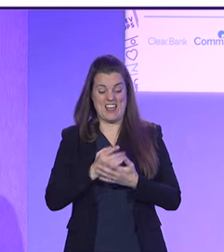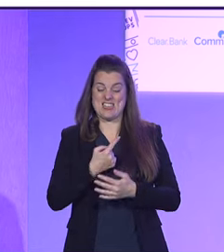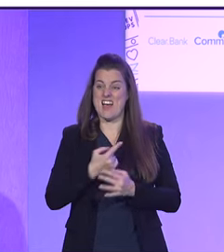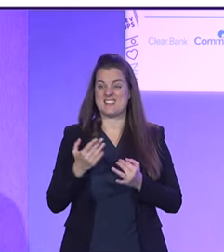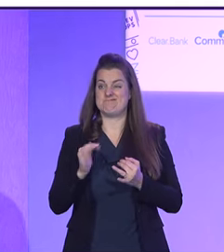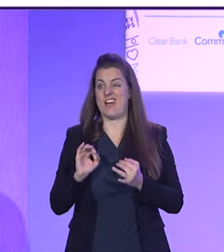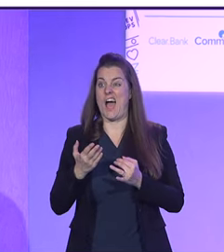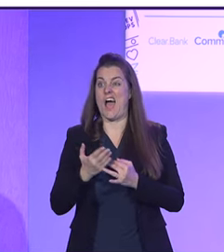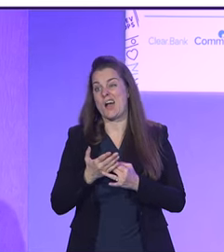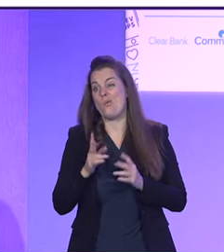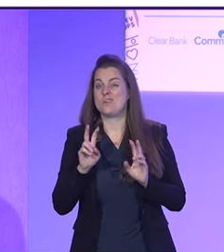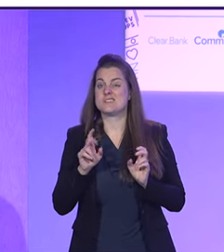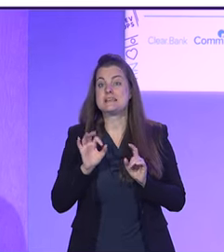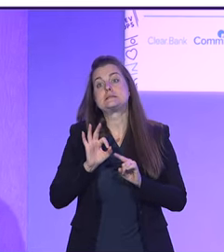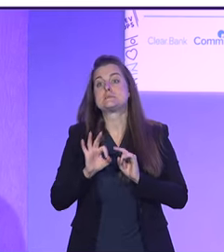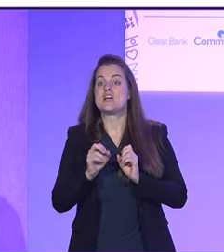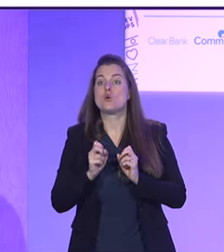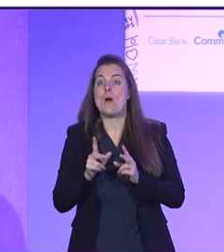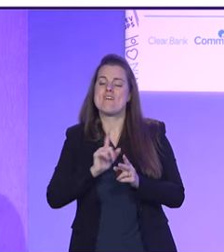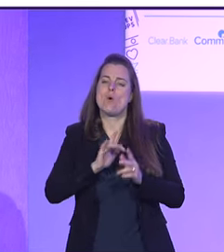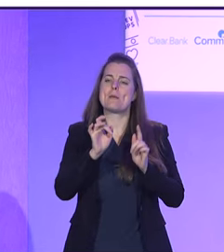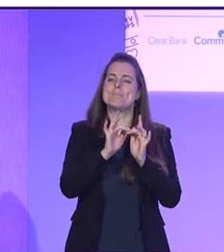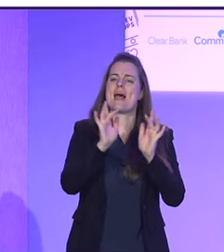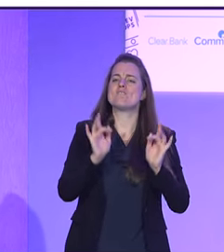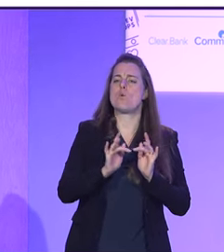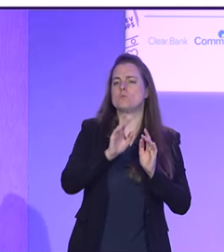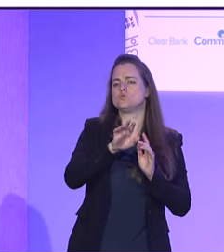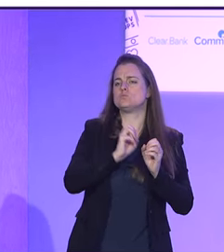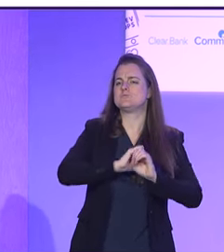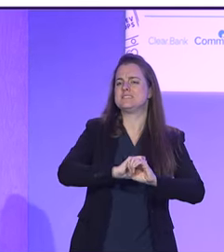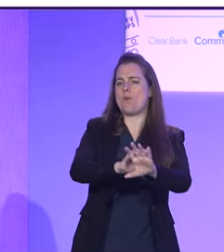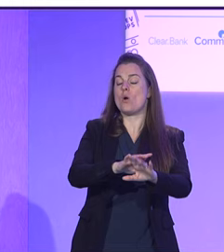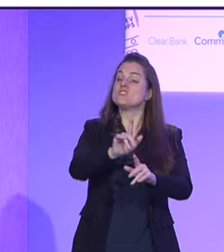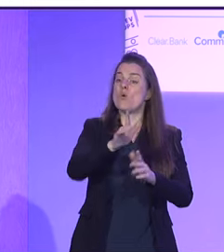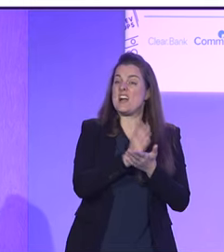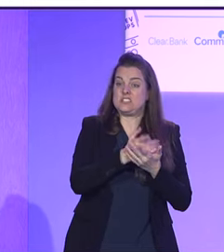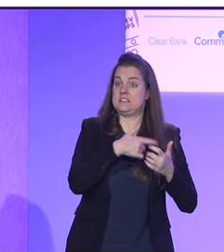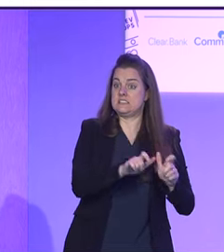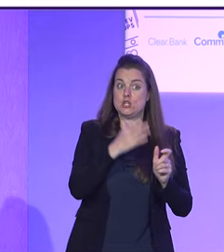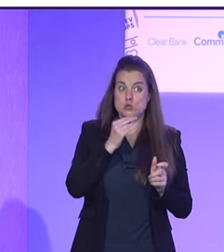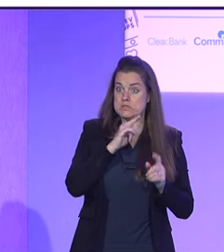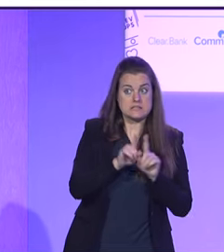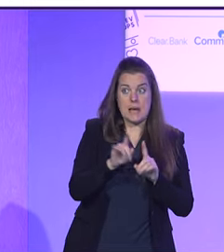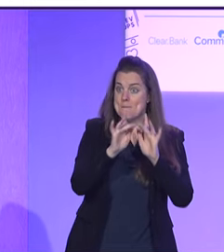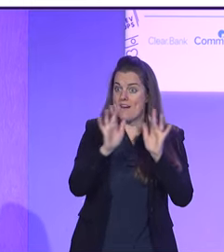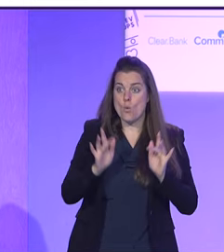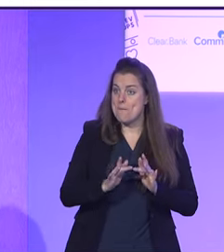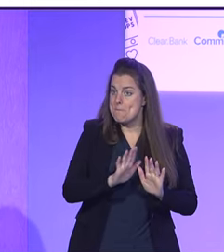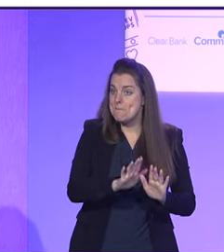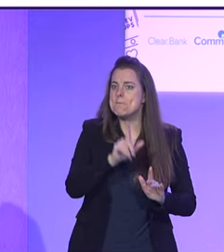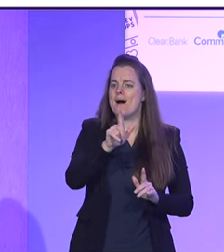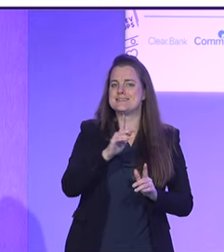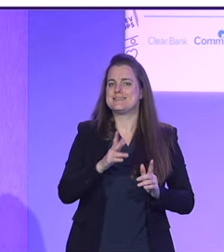special way for the platform to deploy. So they would still use the same platform, and it would just be